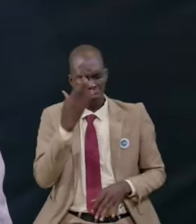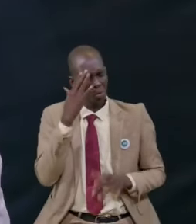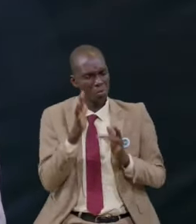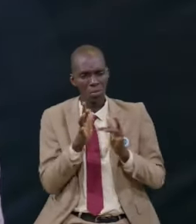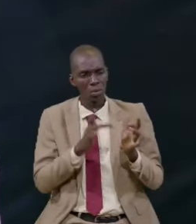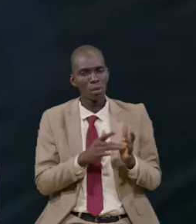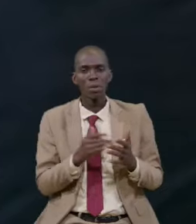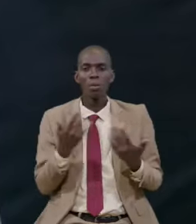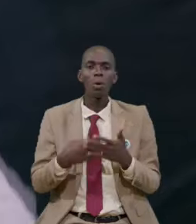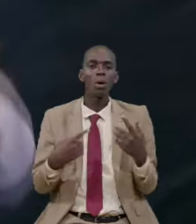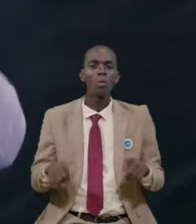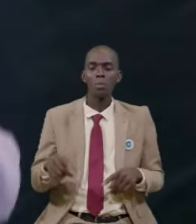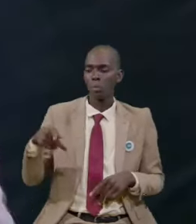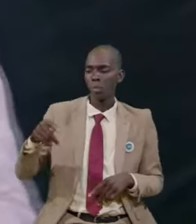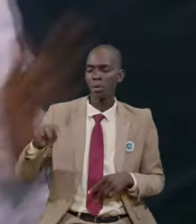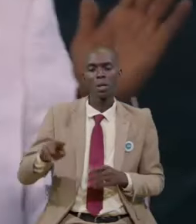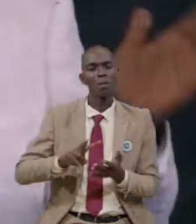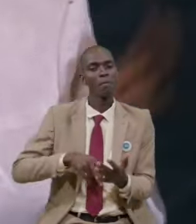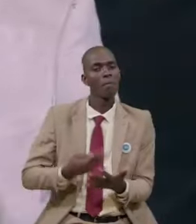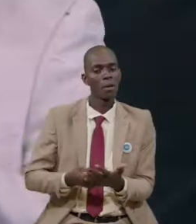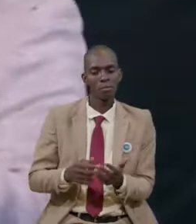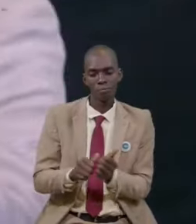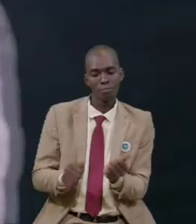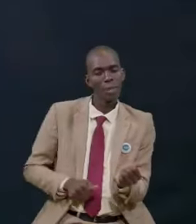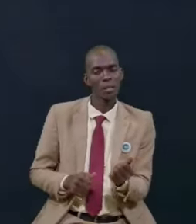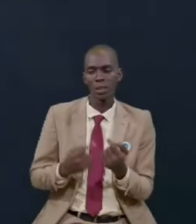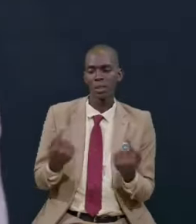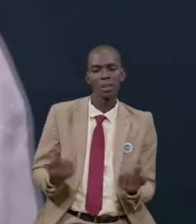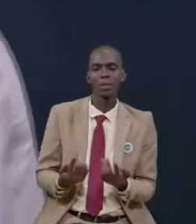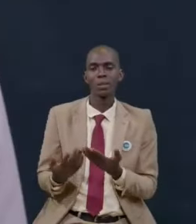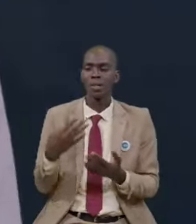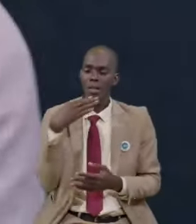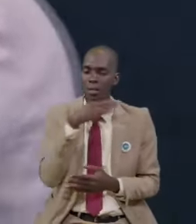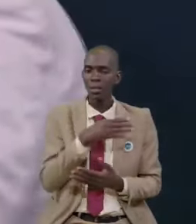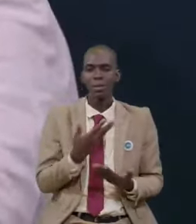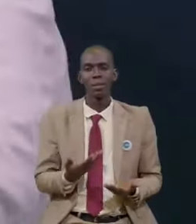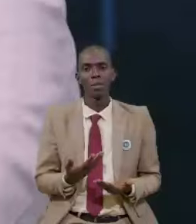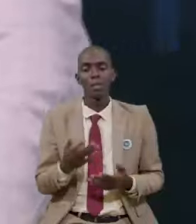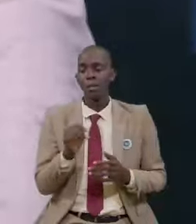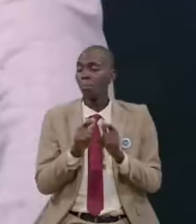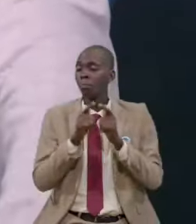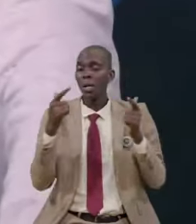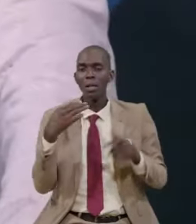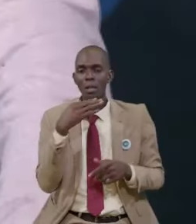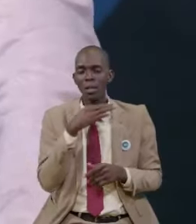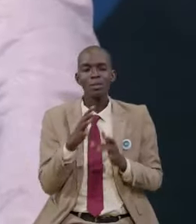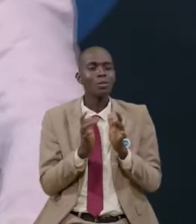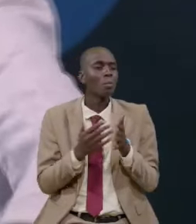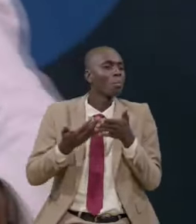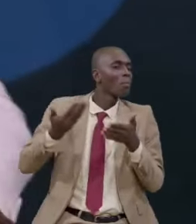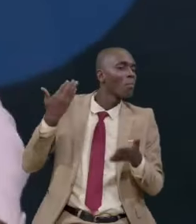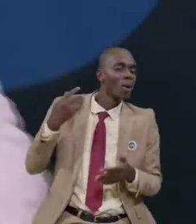He sinned. He told a lie. A big lie. And Jesus had said, whosoever denies